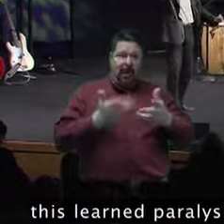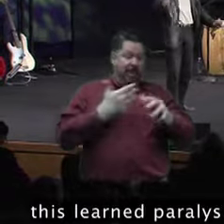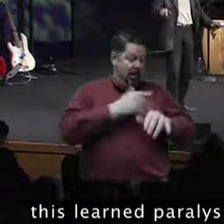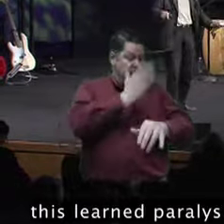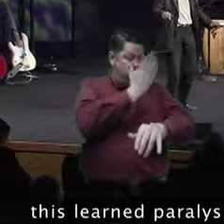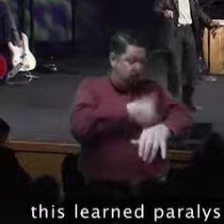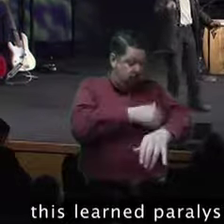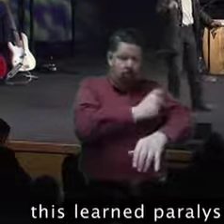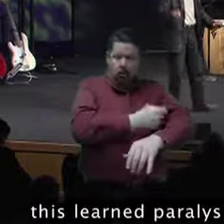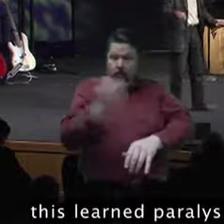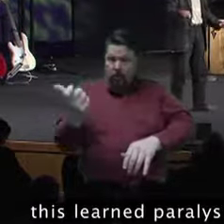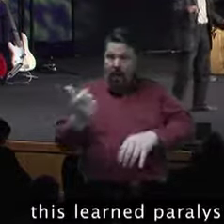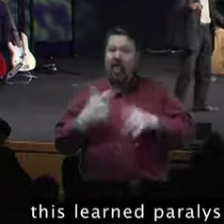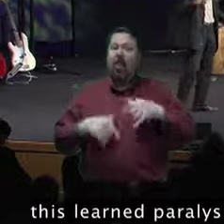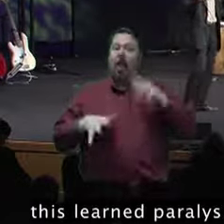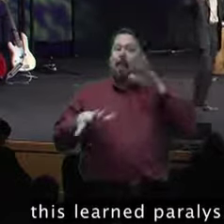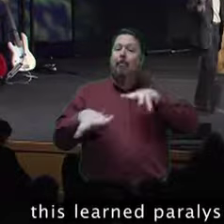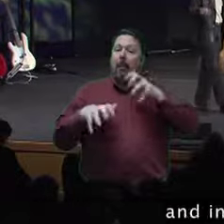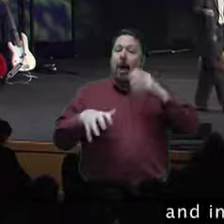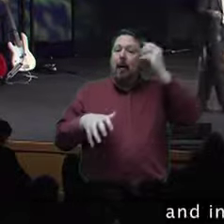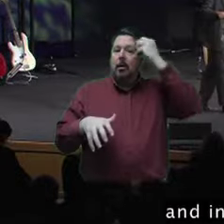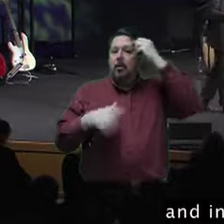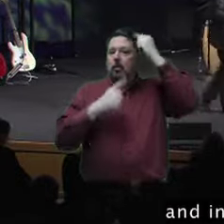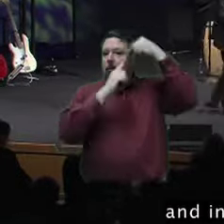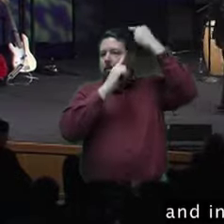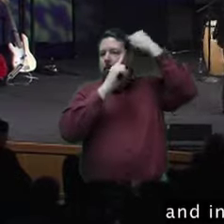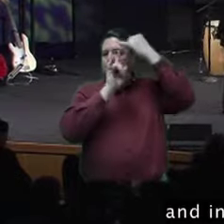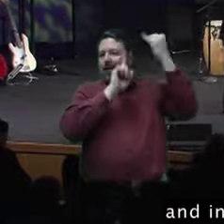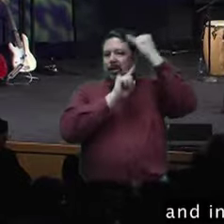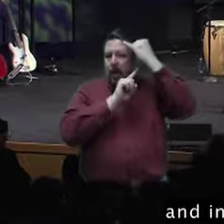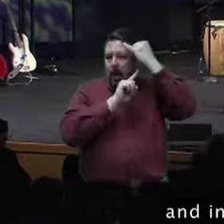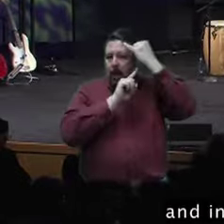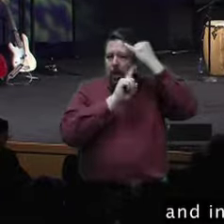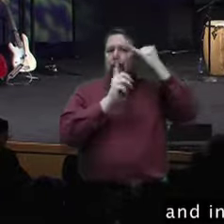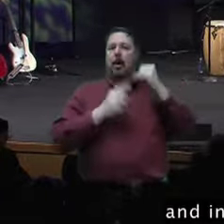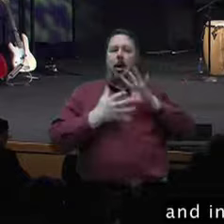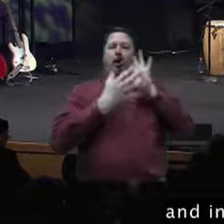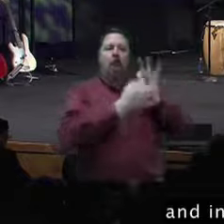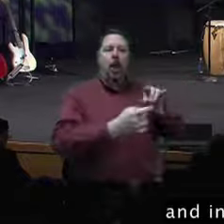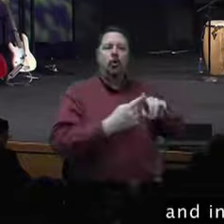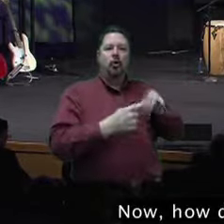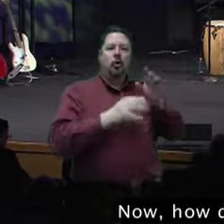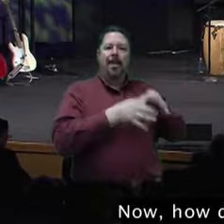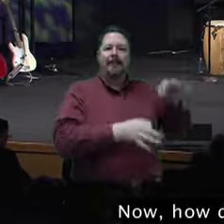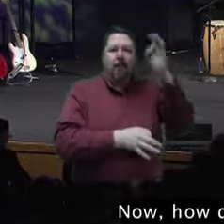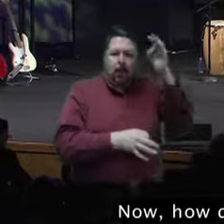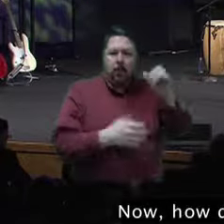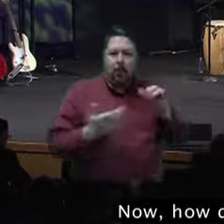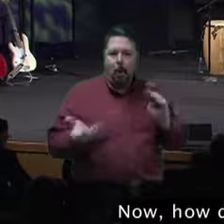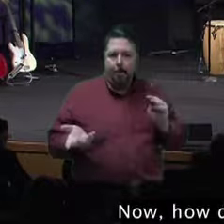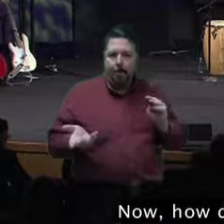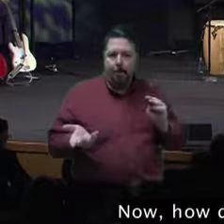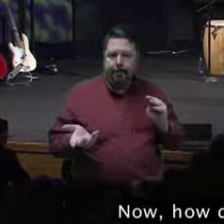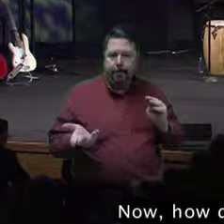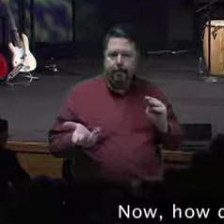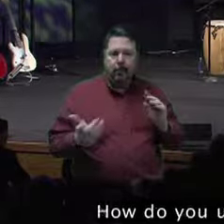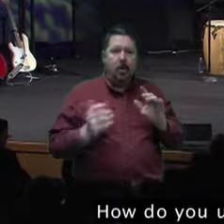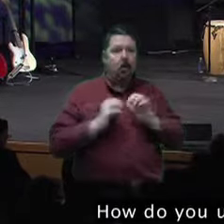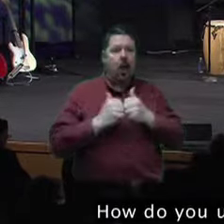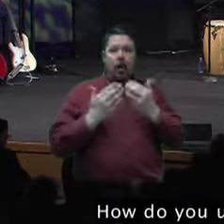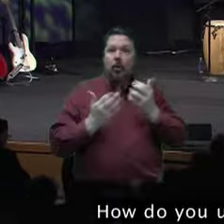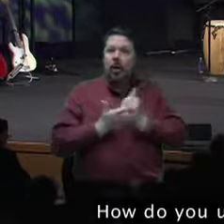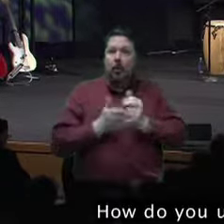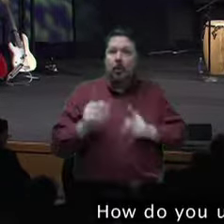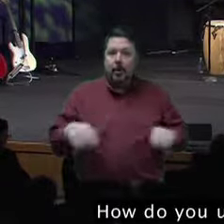paralysis carries over into your body image, and into your phantom, okay? Now, how do you help